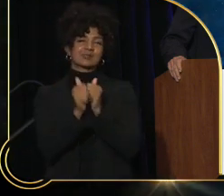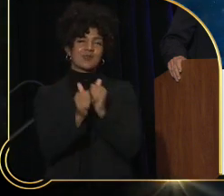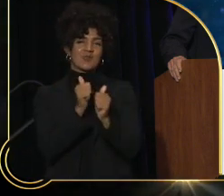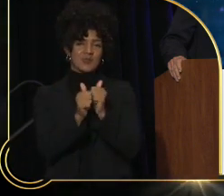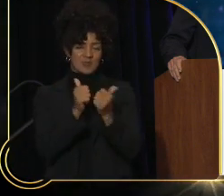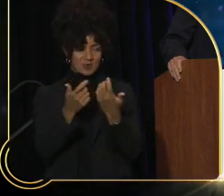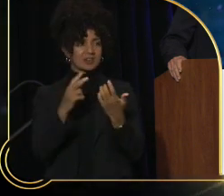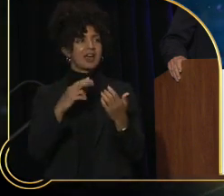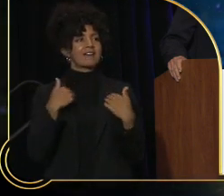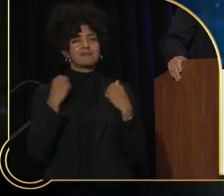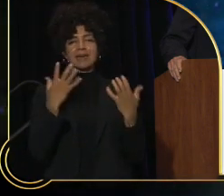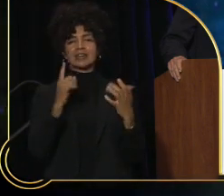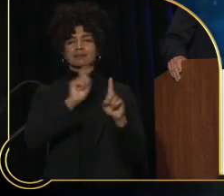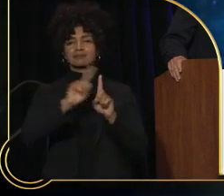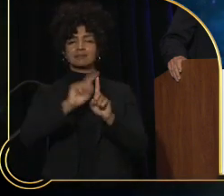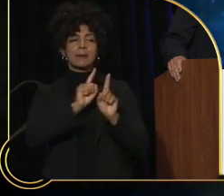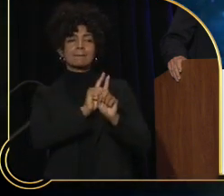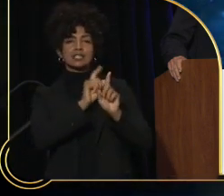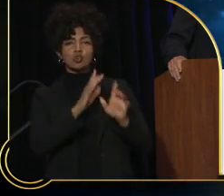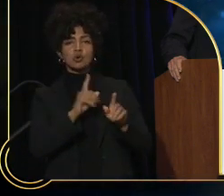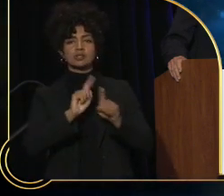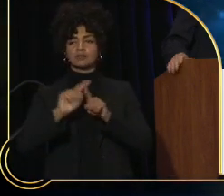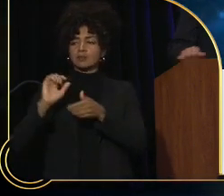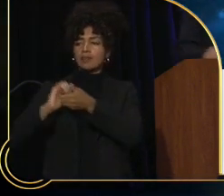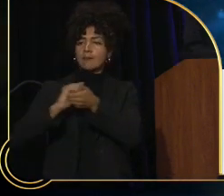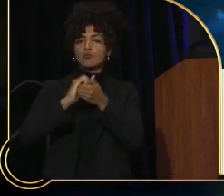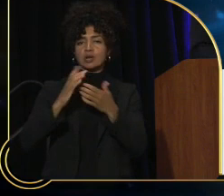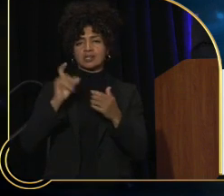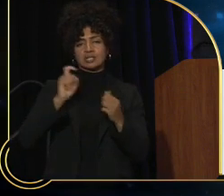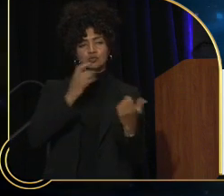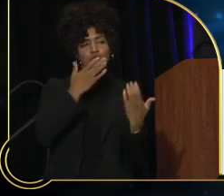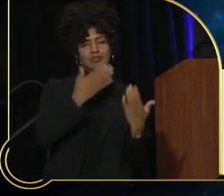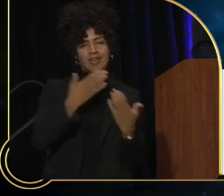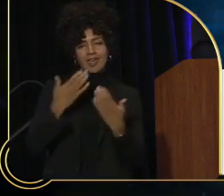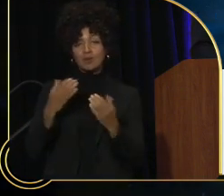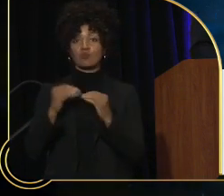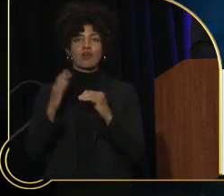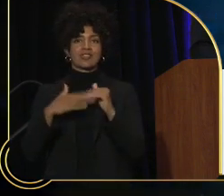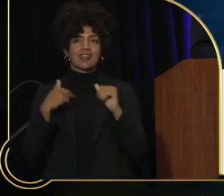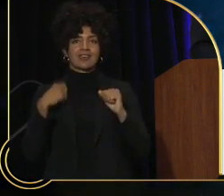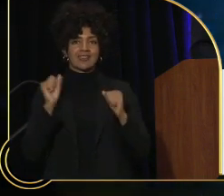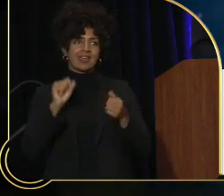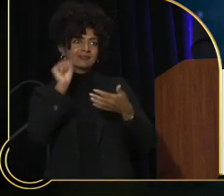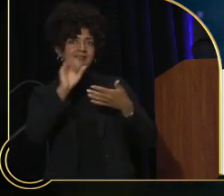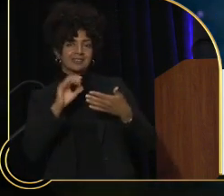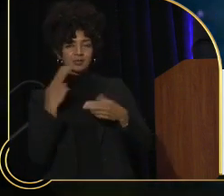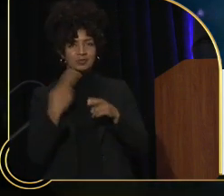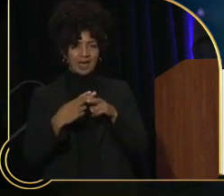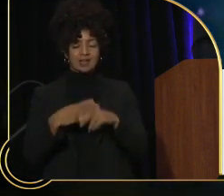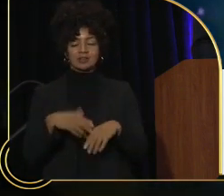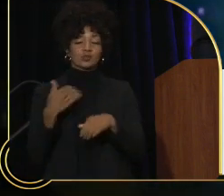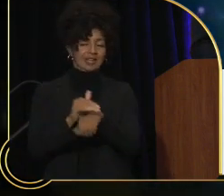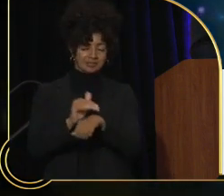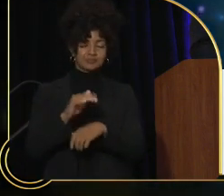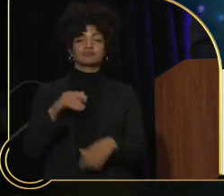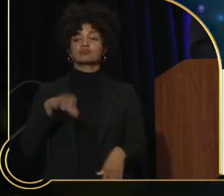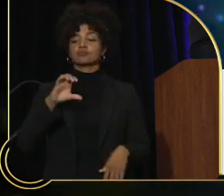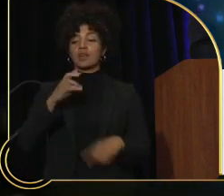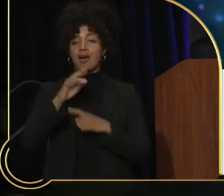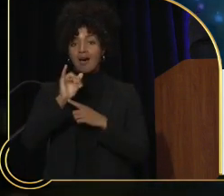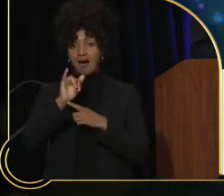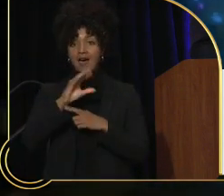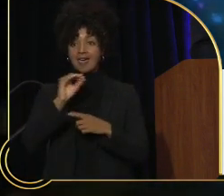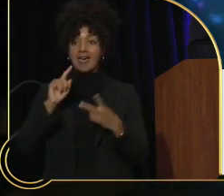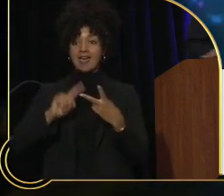thank, many more than I mentioned tonight. Hi and Clarence were early coaches, using the